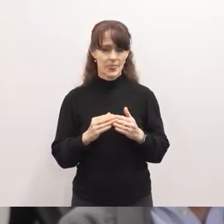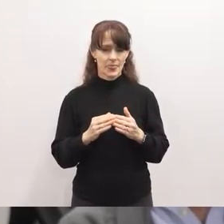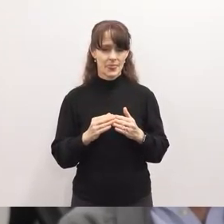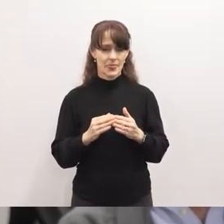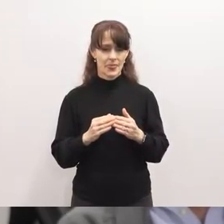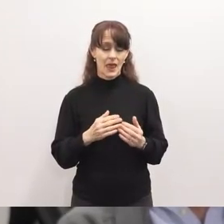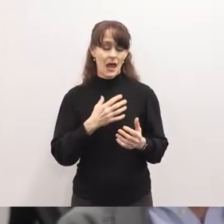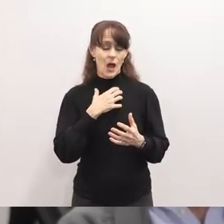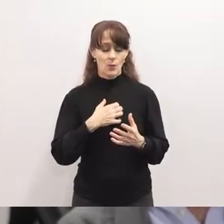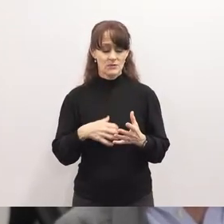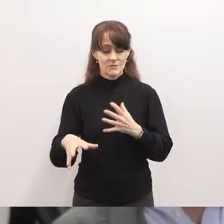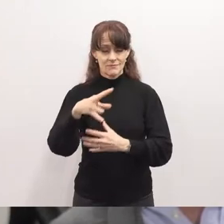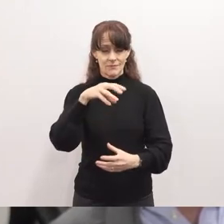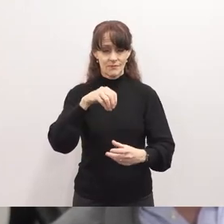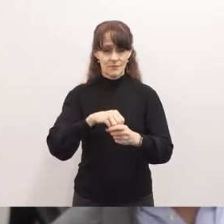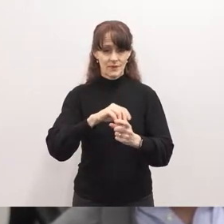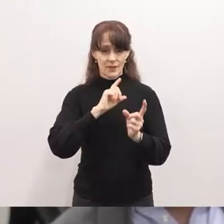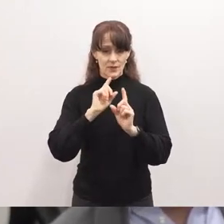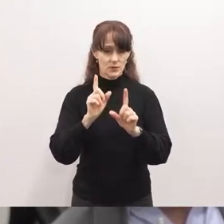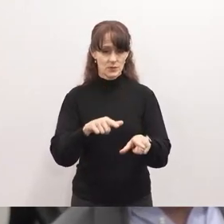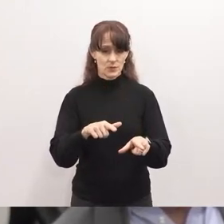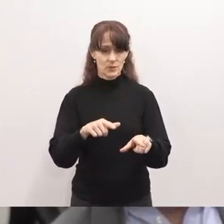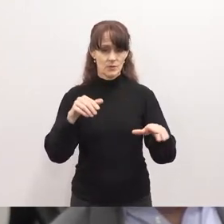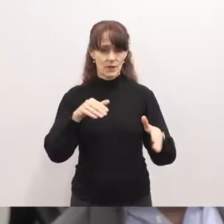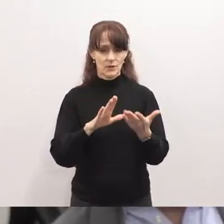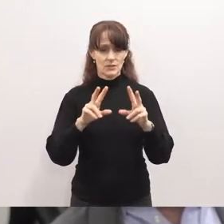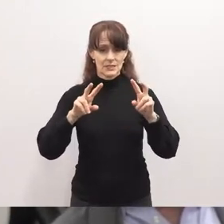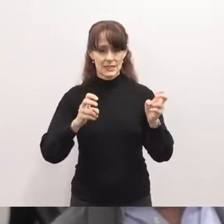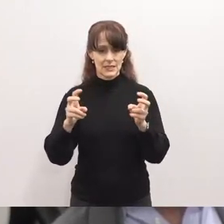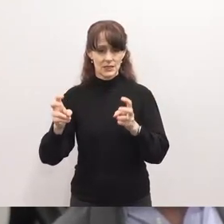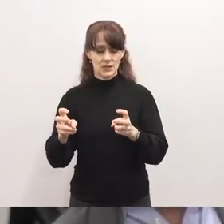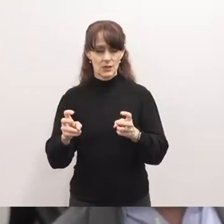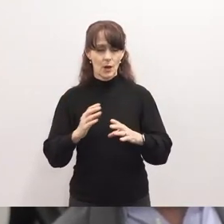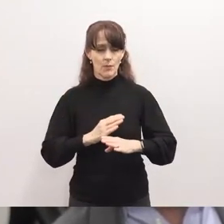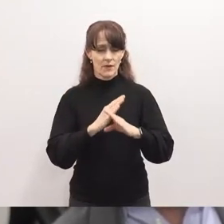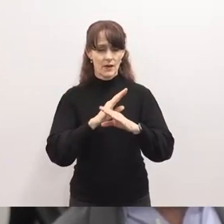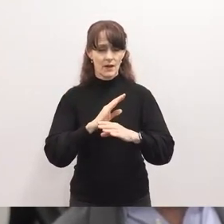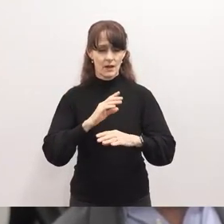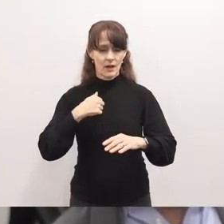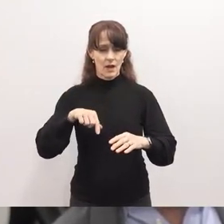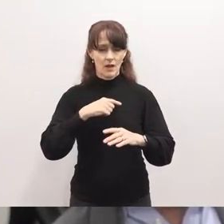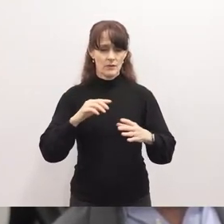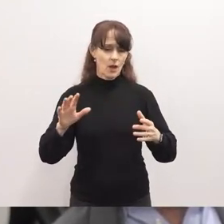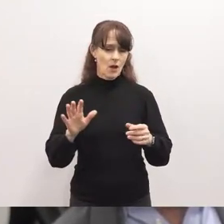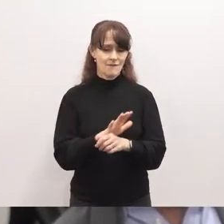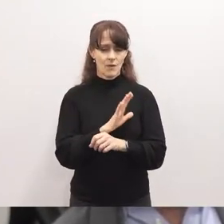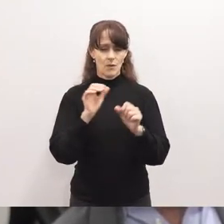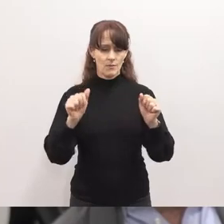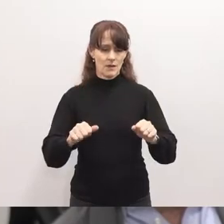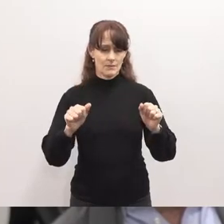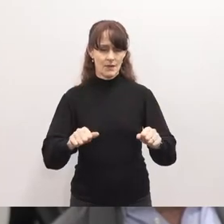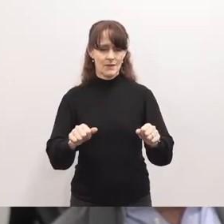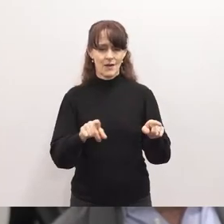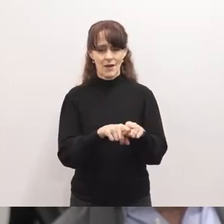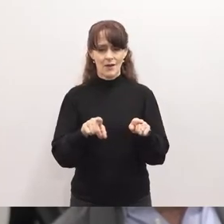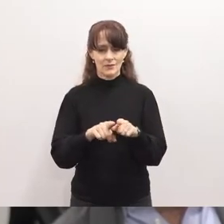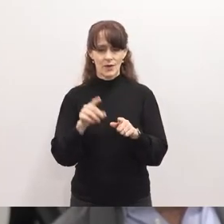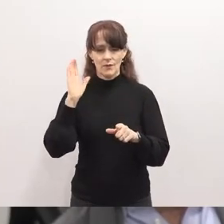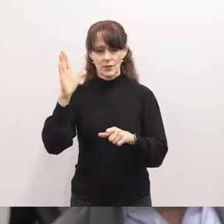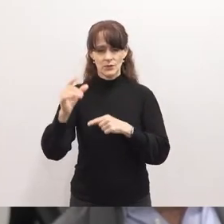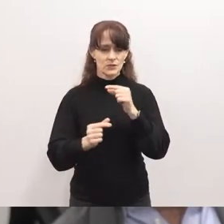I wish to be part of the solution by addressing issues that are preventing us from reaching our full potential, as well as so that